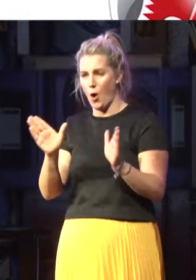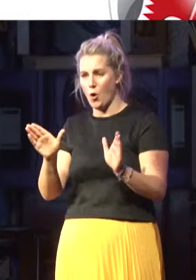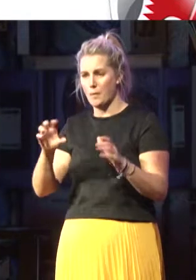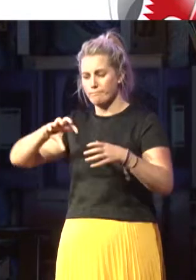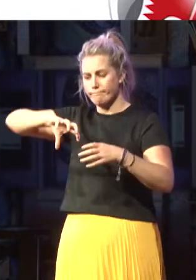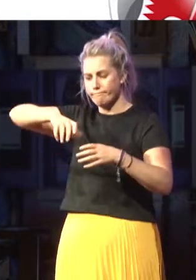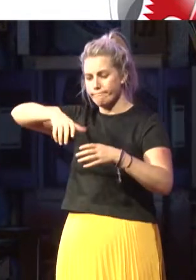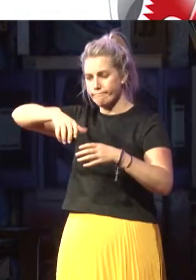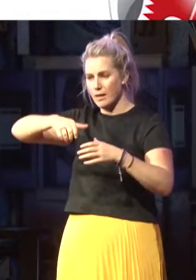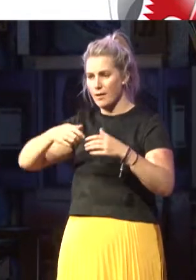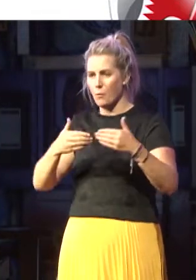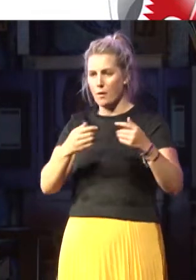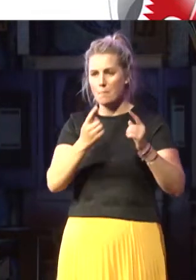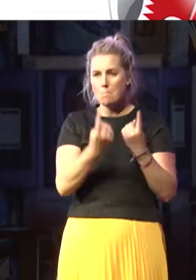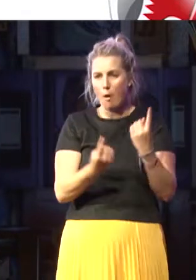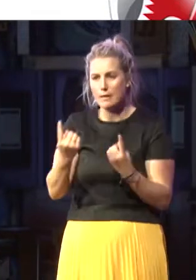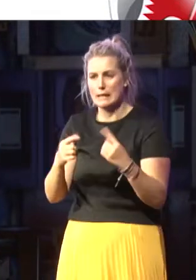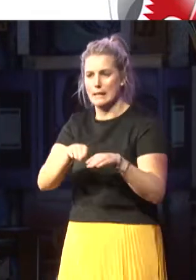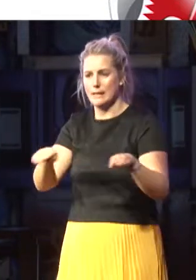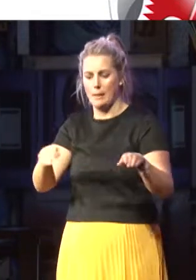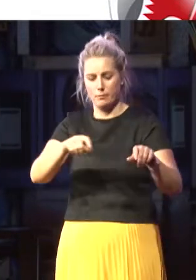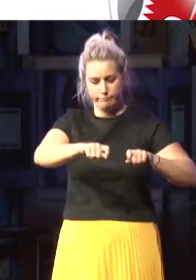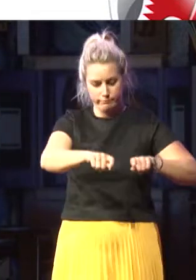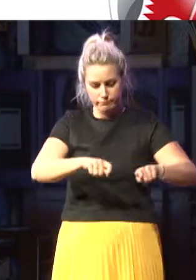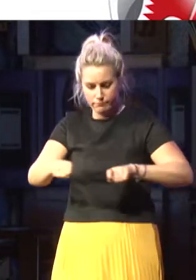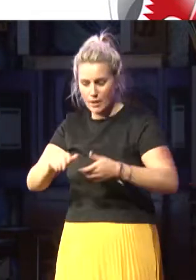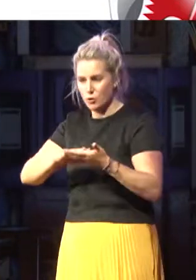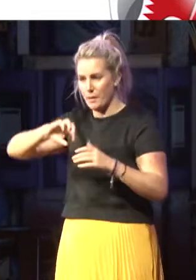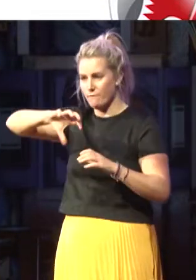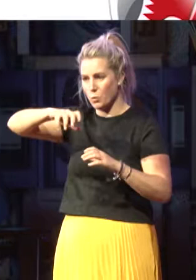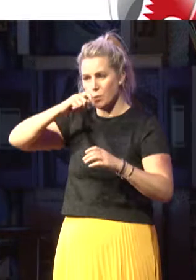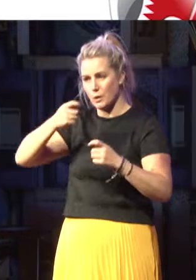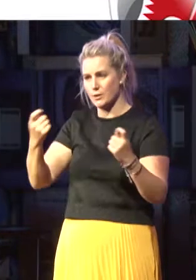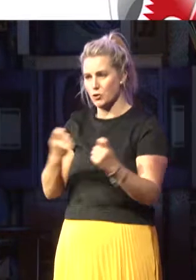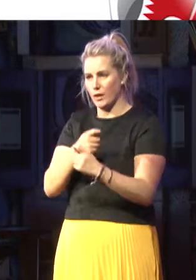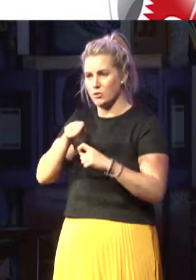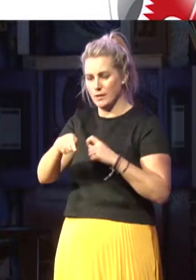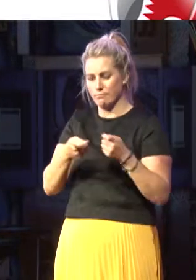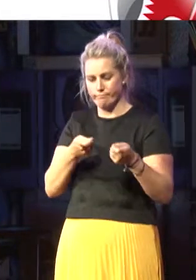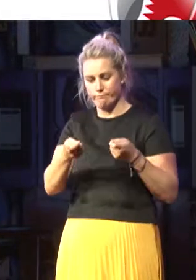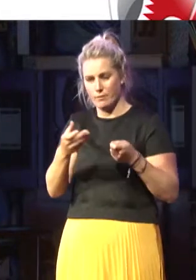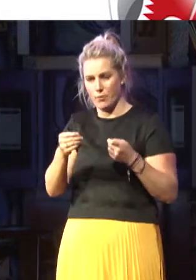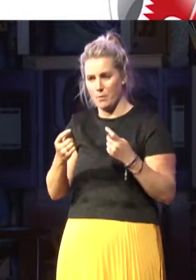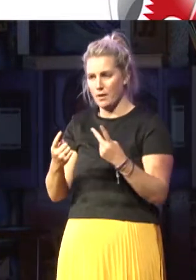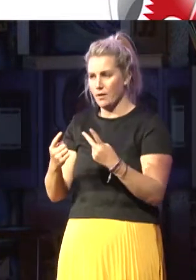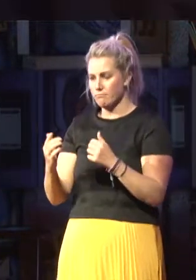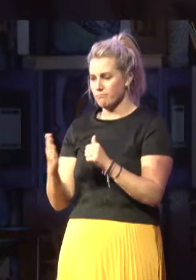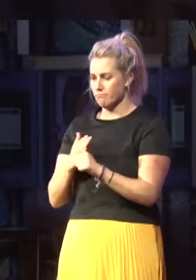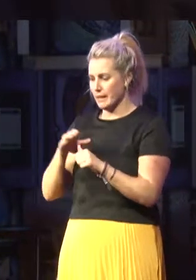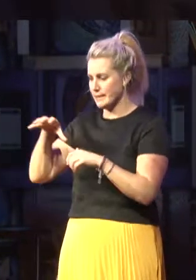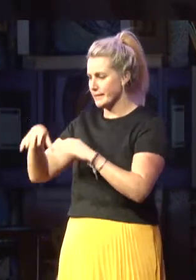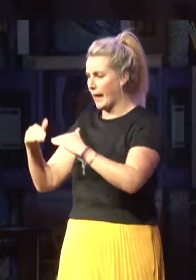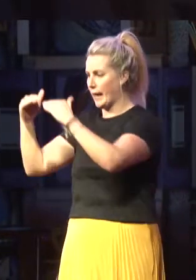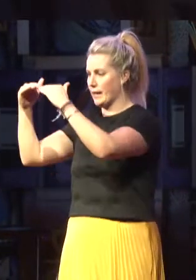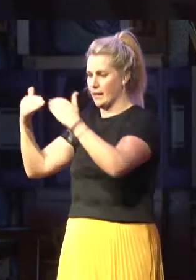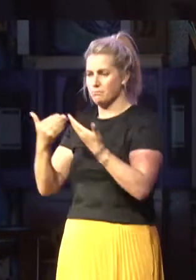for multi-table router switches. So Faucet moves network control functions away from proprietary stacks and